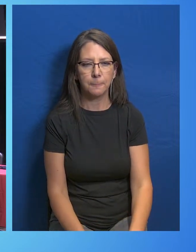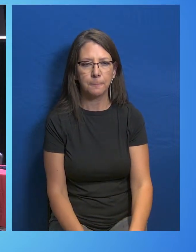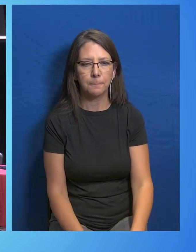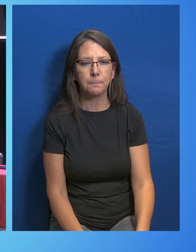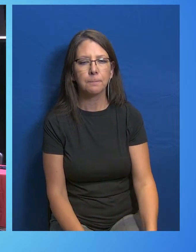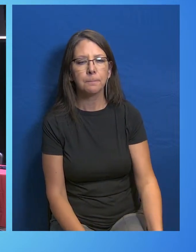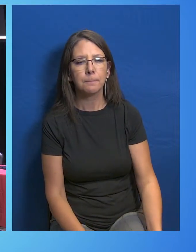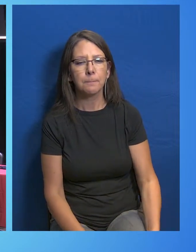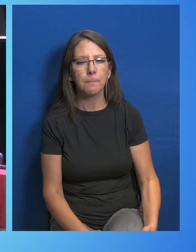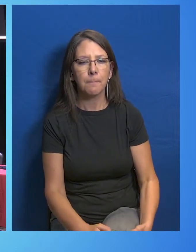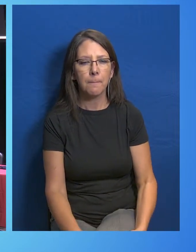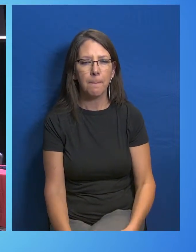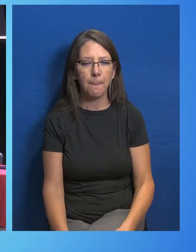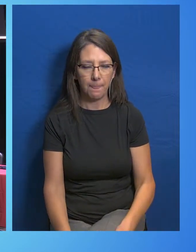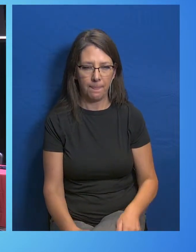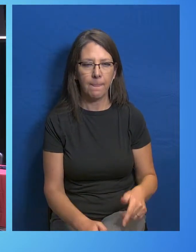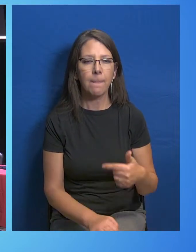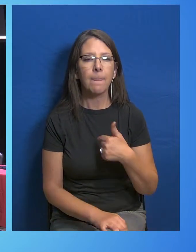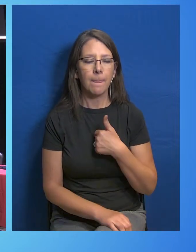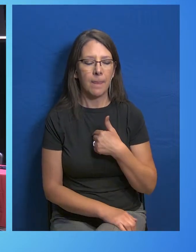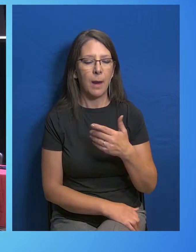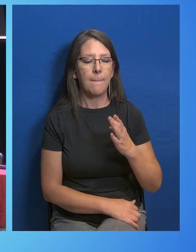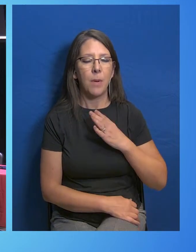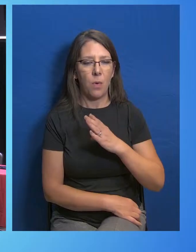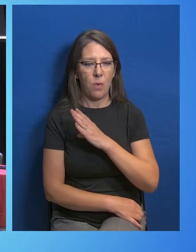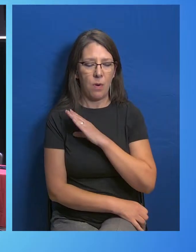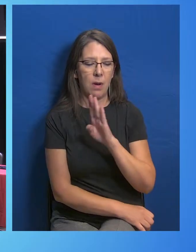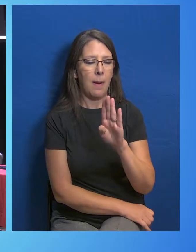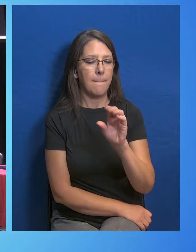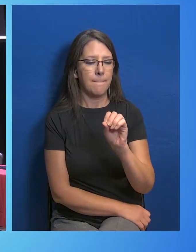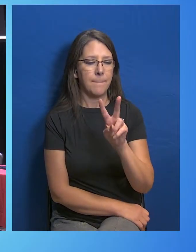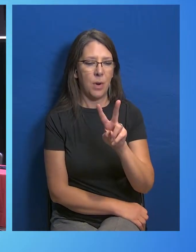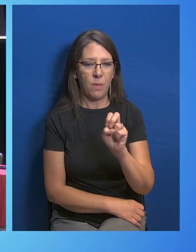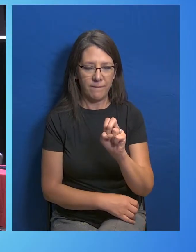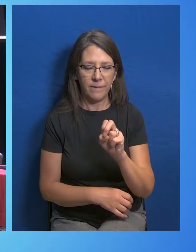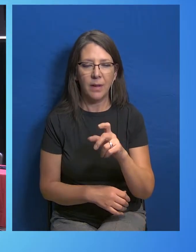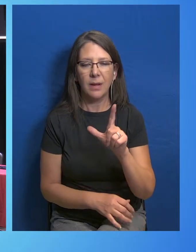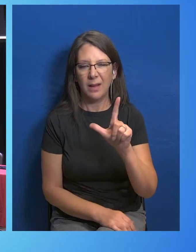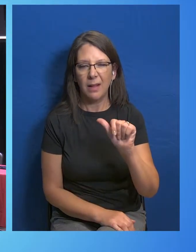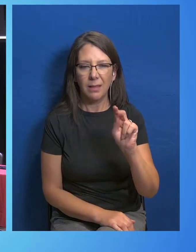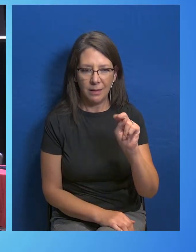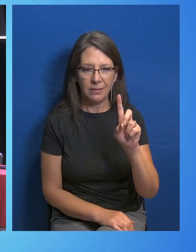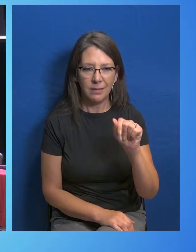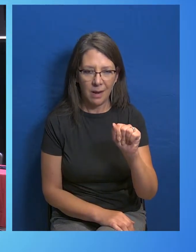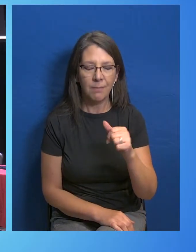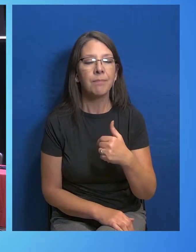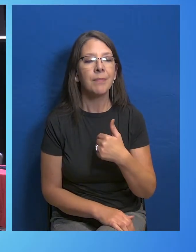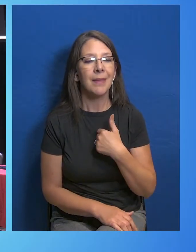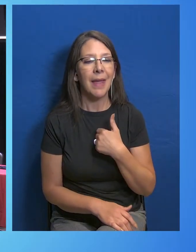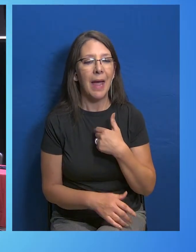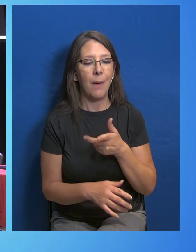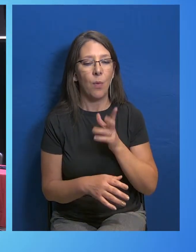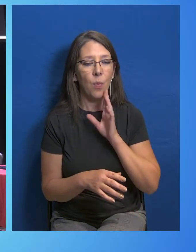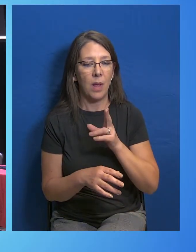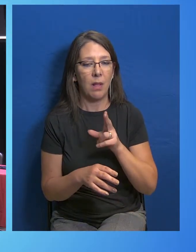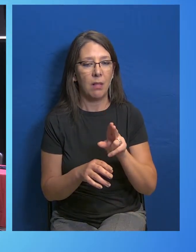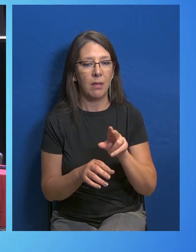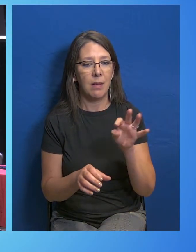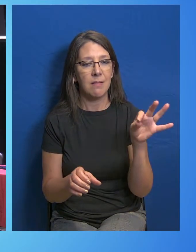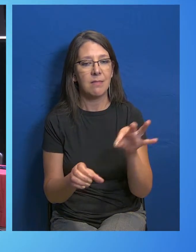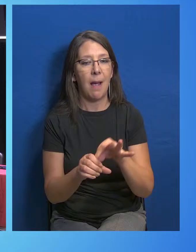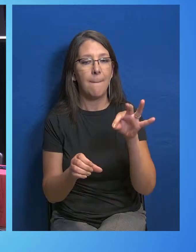Sure. This is Board Member Bove speaking, Linda speaking. I want to nominate